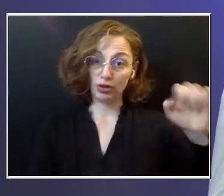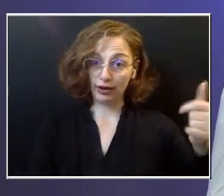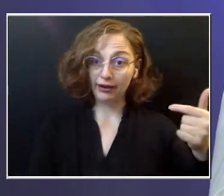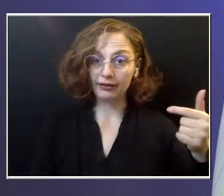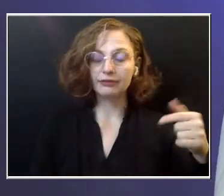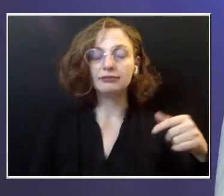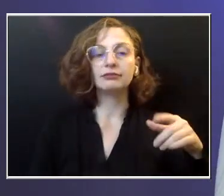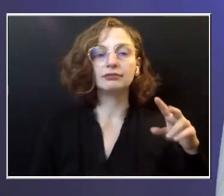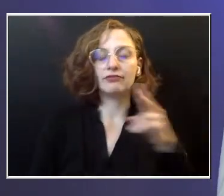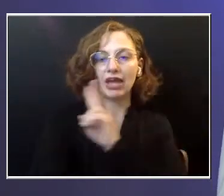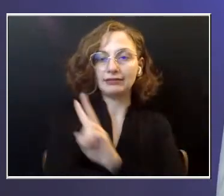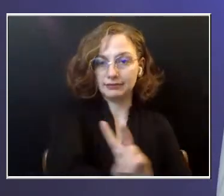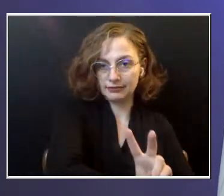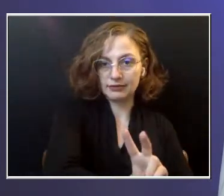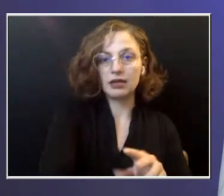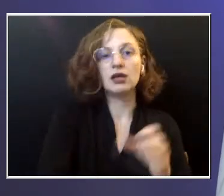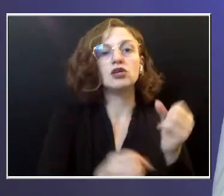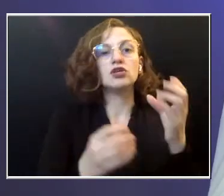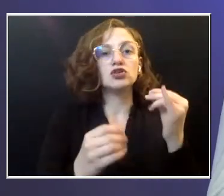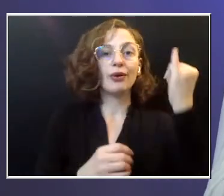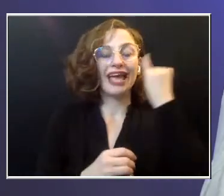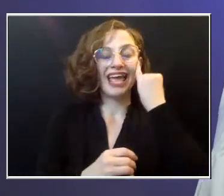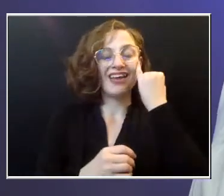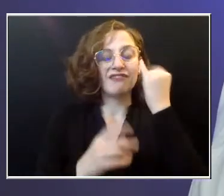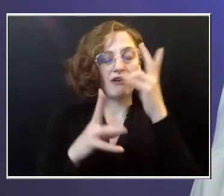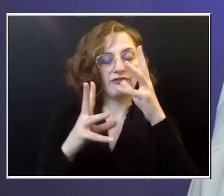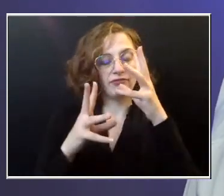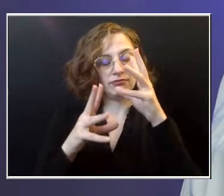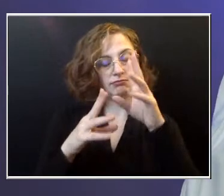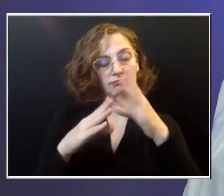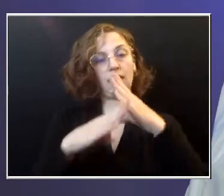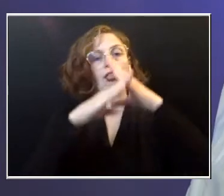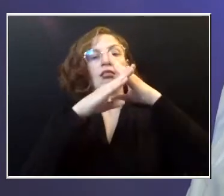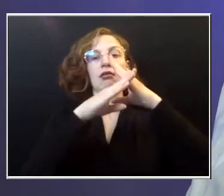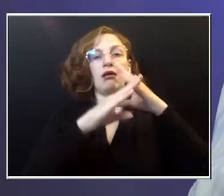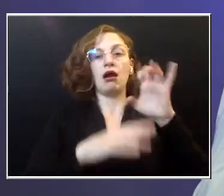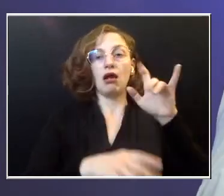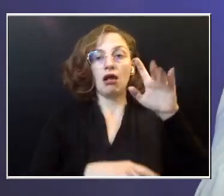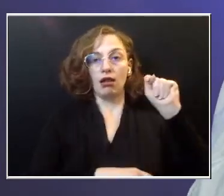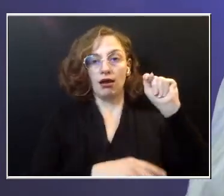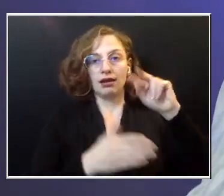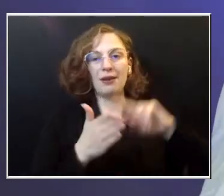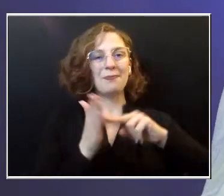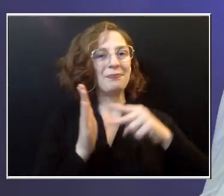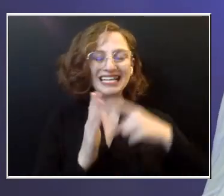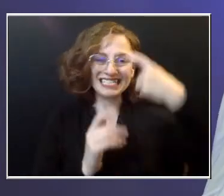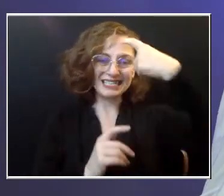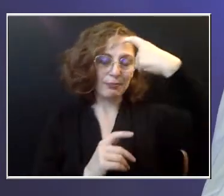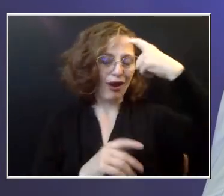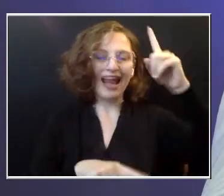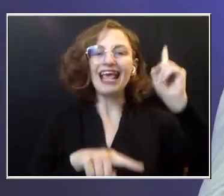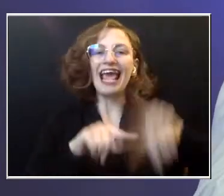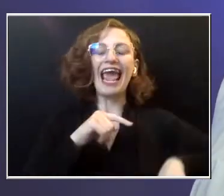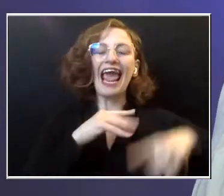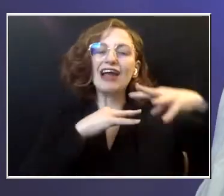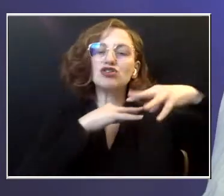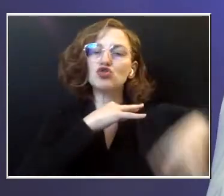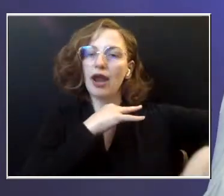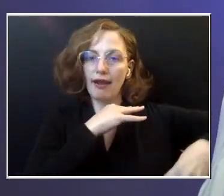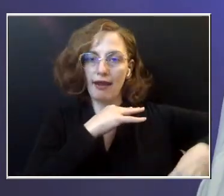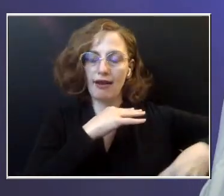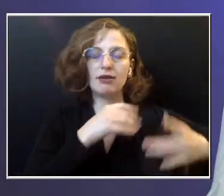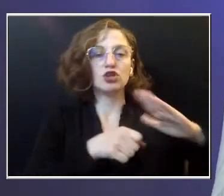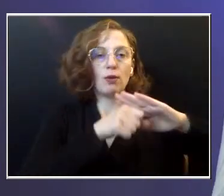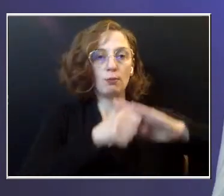brain cannot properly drain. So you start developing a lot of pressure. The spinal fluid can't drain as well, so people start